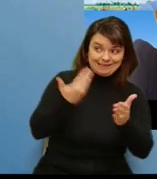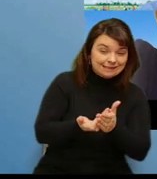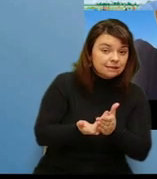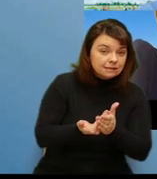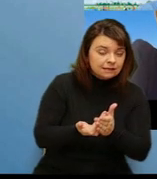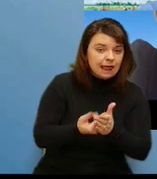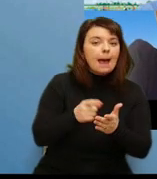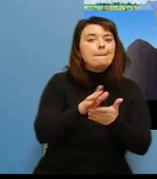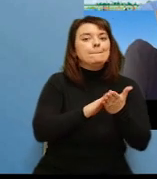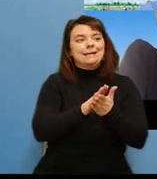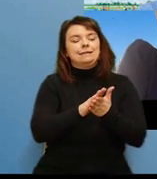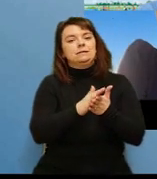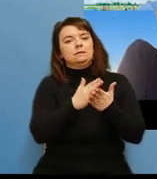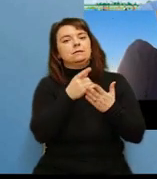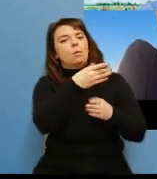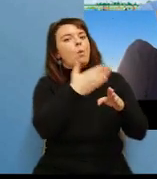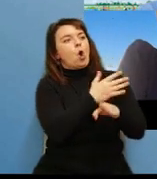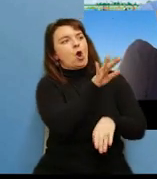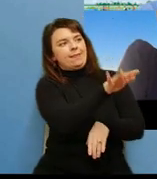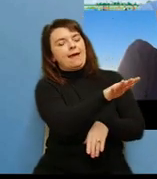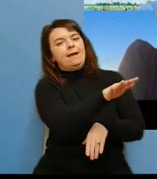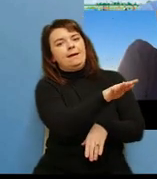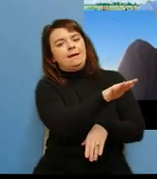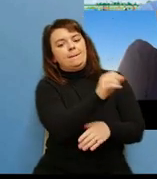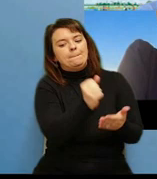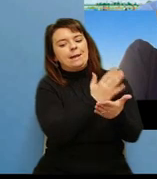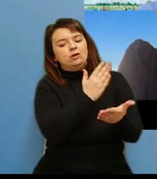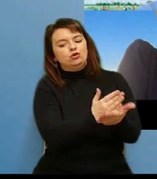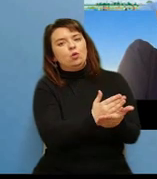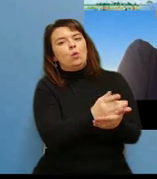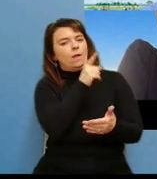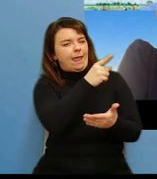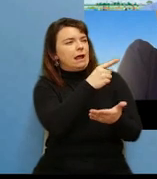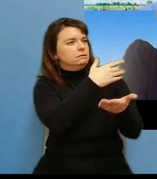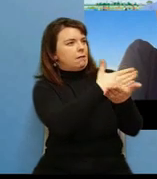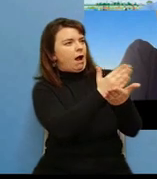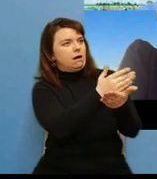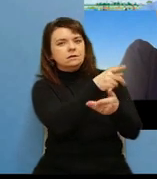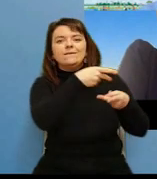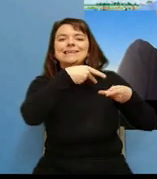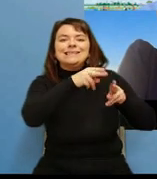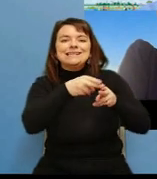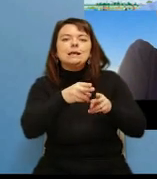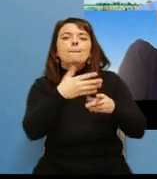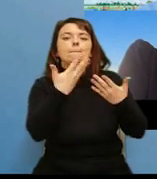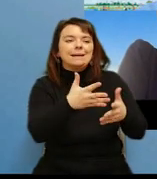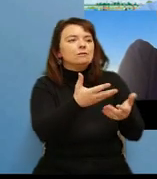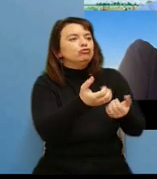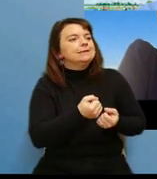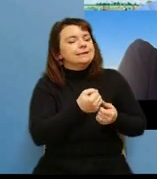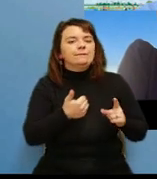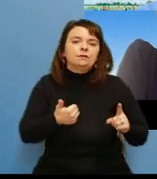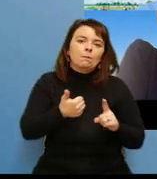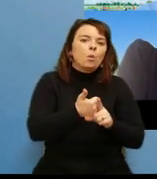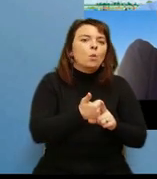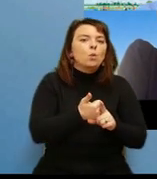years. So that's something that leaves us with some proactive work to do to ensure that